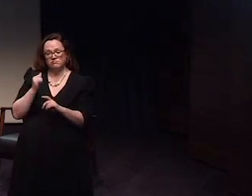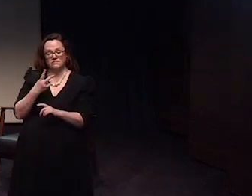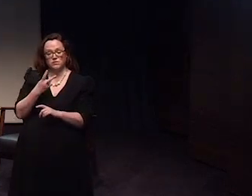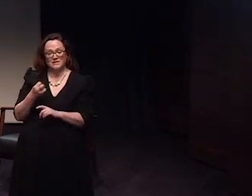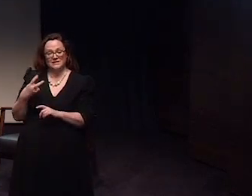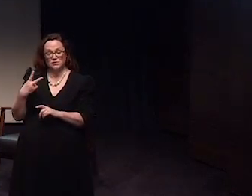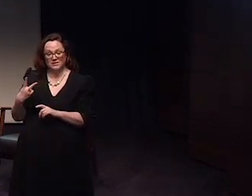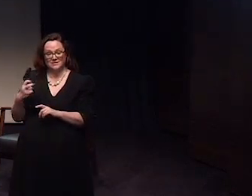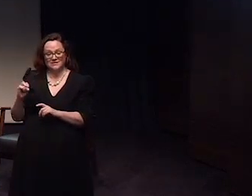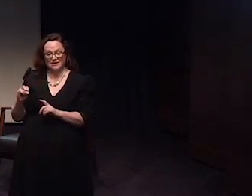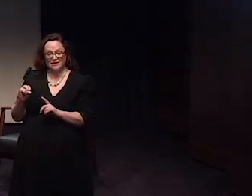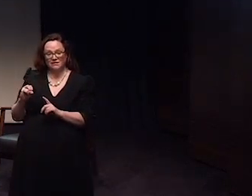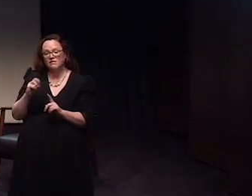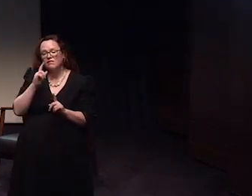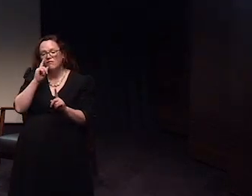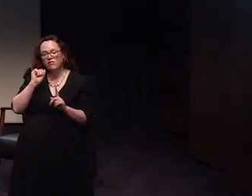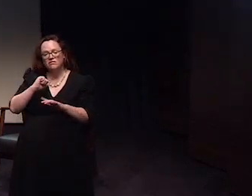in France we have the law of